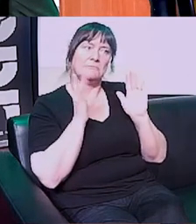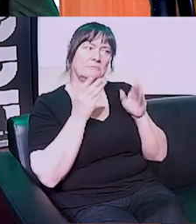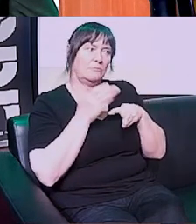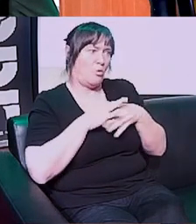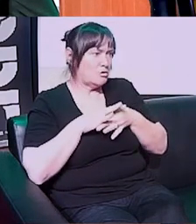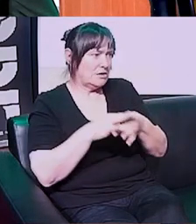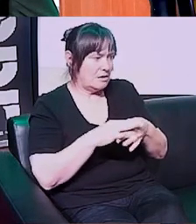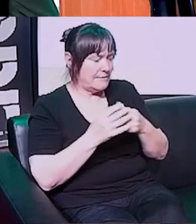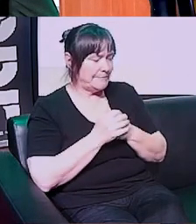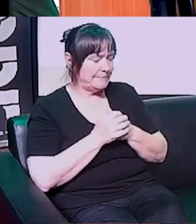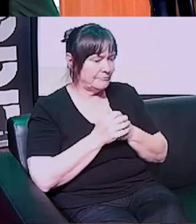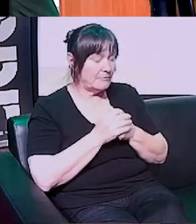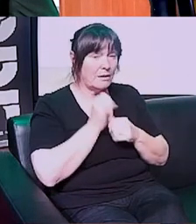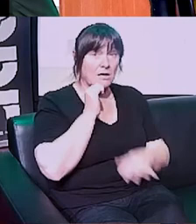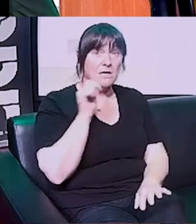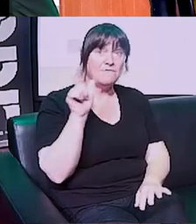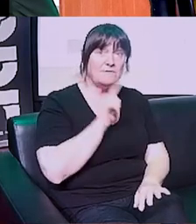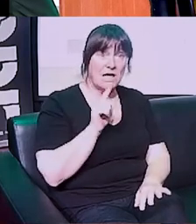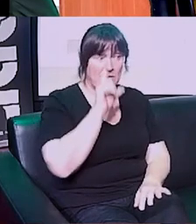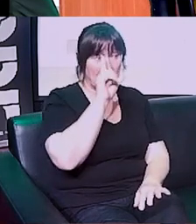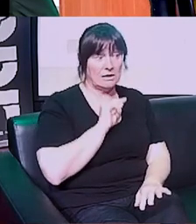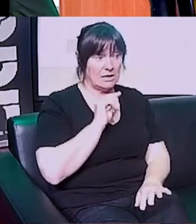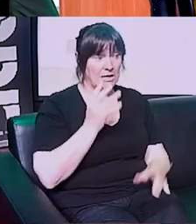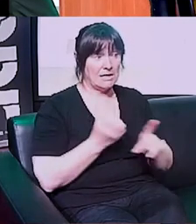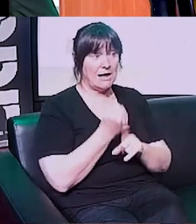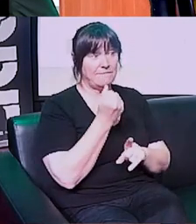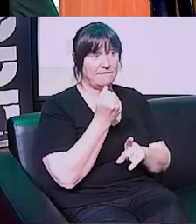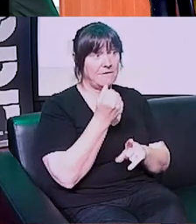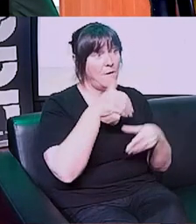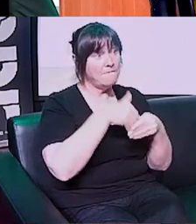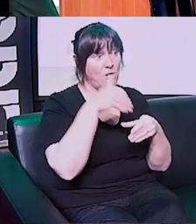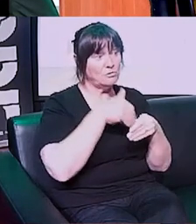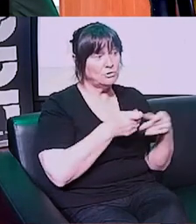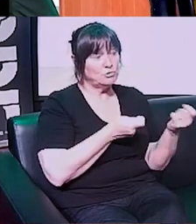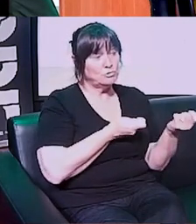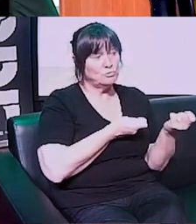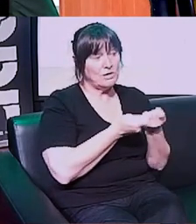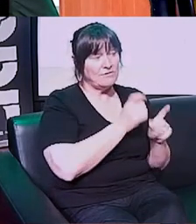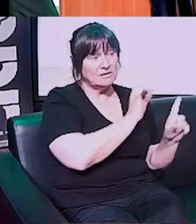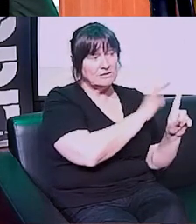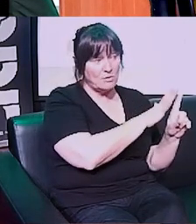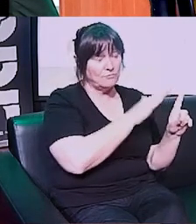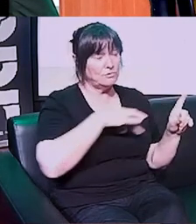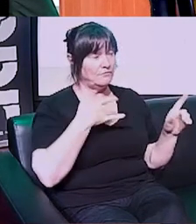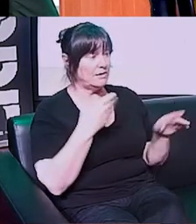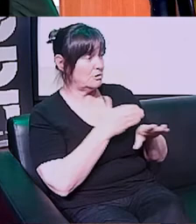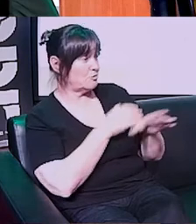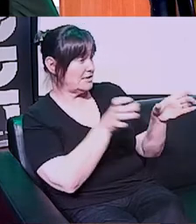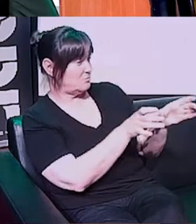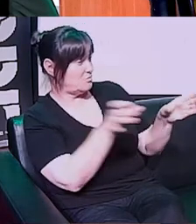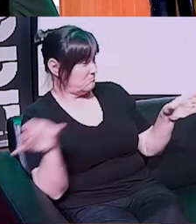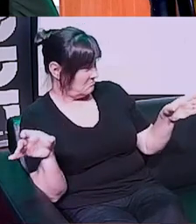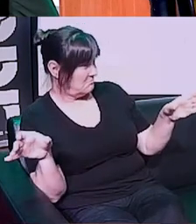If Labour has enough to govern alone, will the Greens be out of that, or do you think there will still be coalition